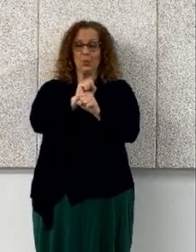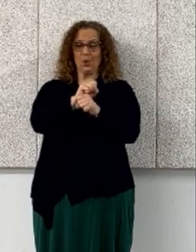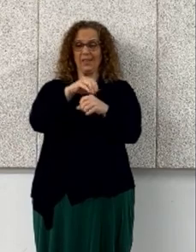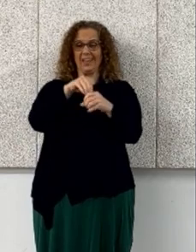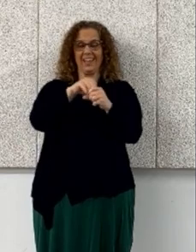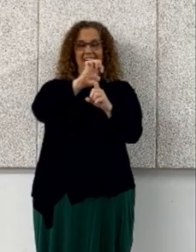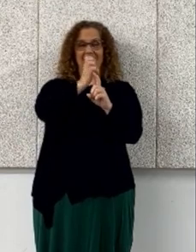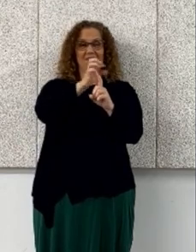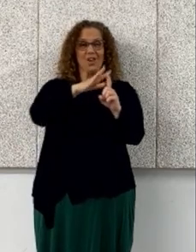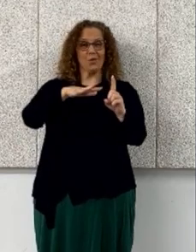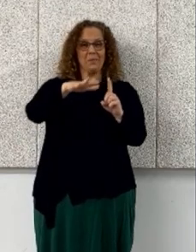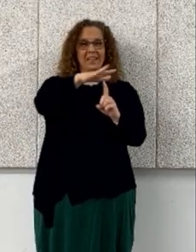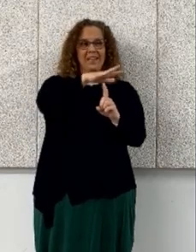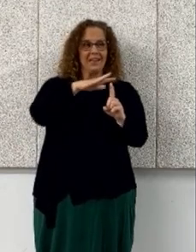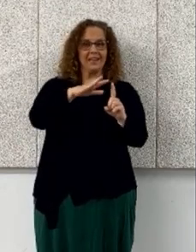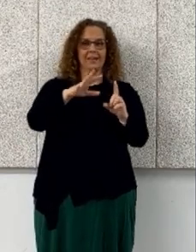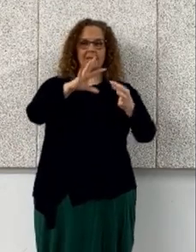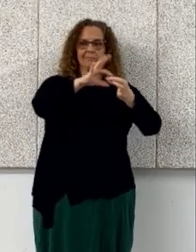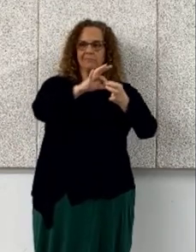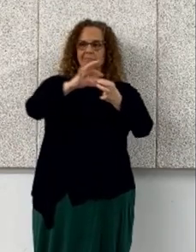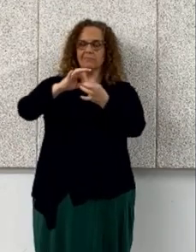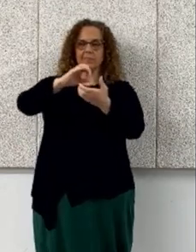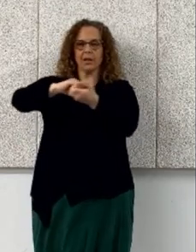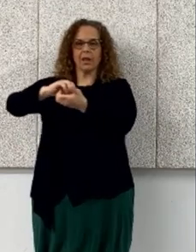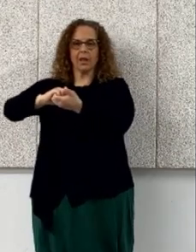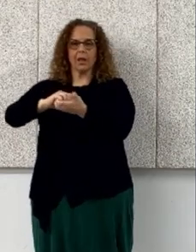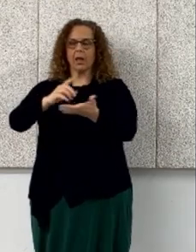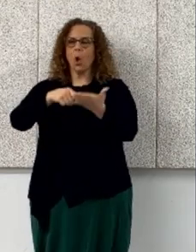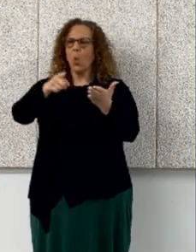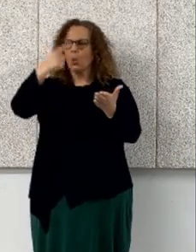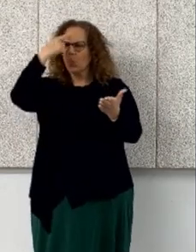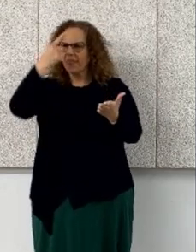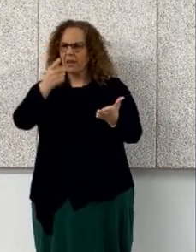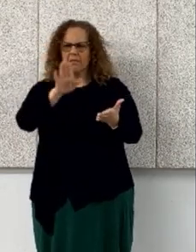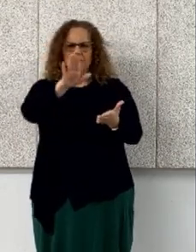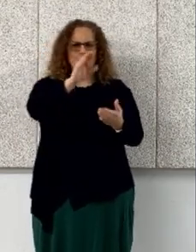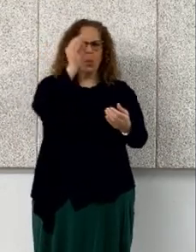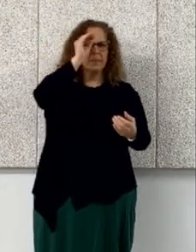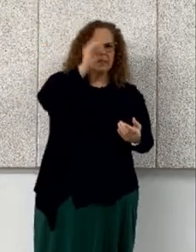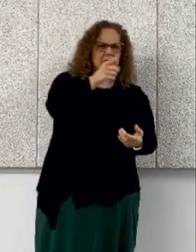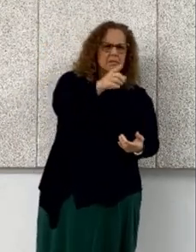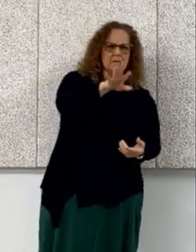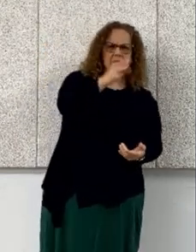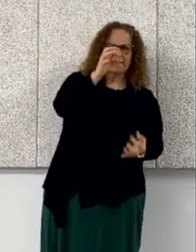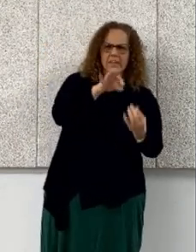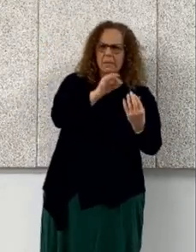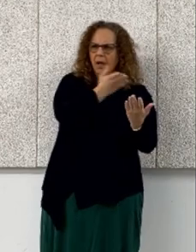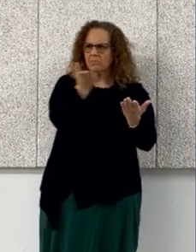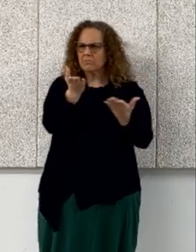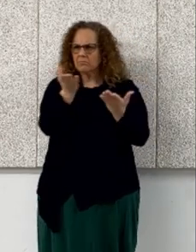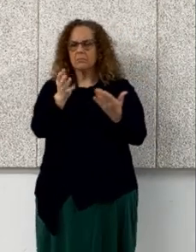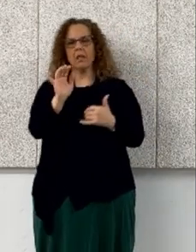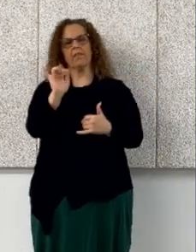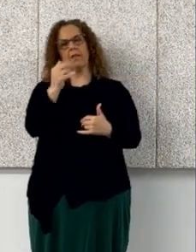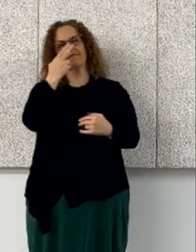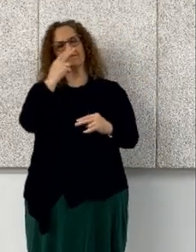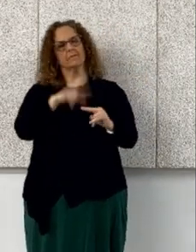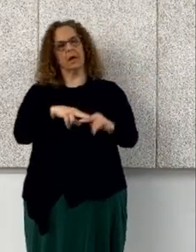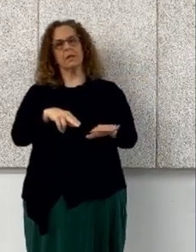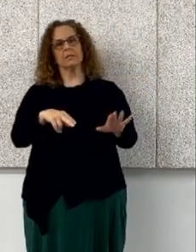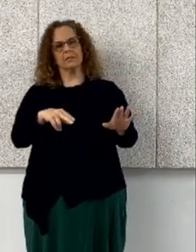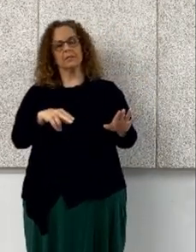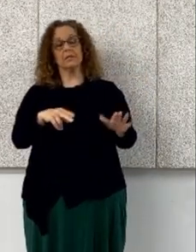this is the like, well, what do you think? What do you think? What do you think? Yeah. And making sure that those conversations are